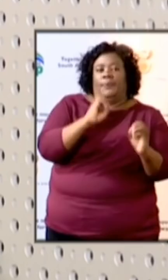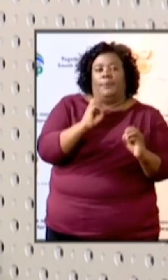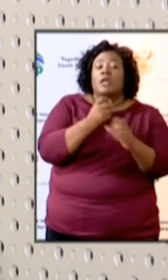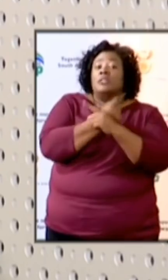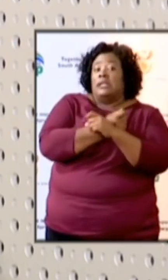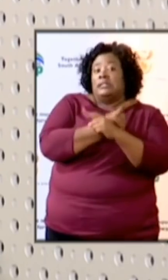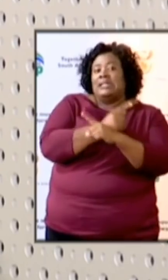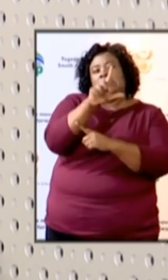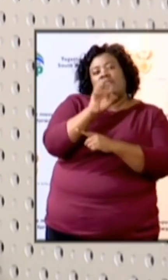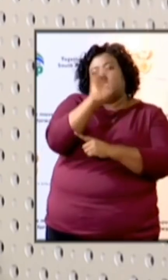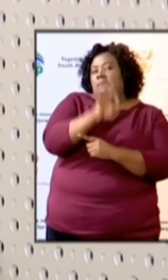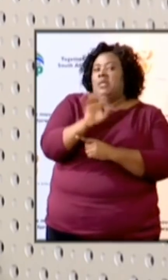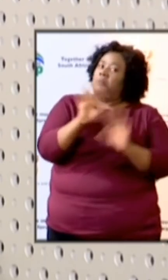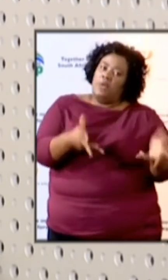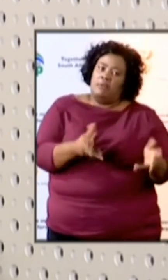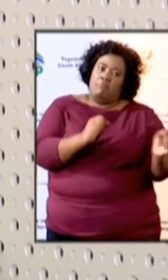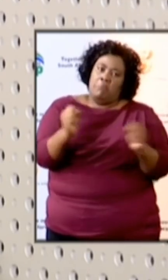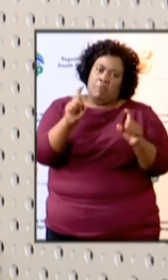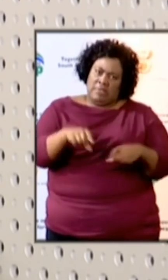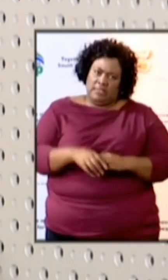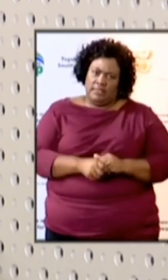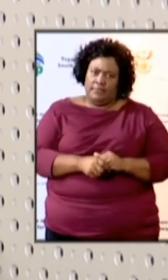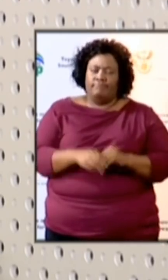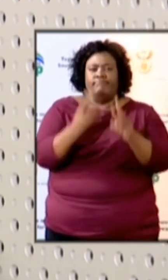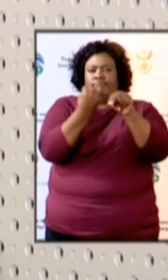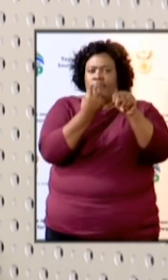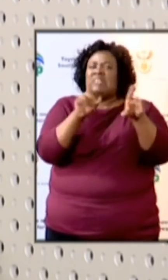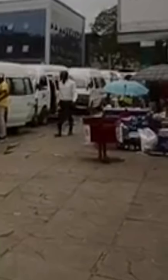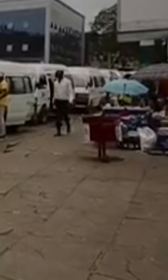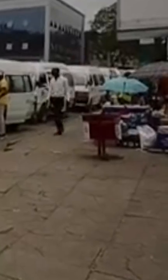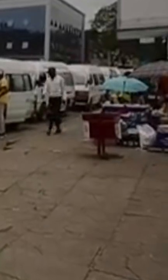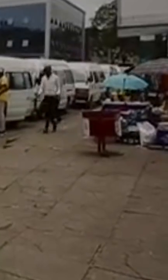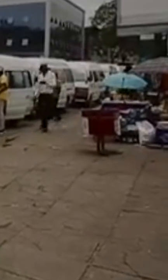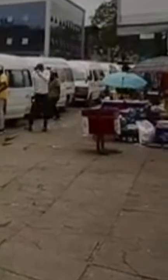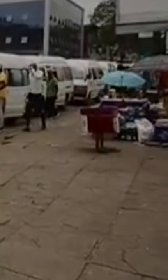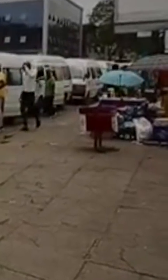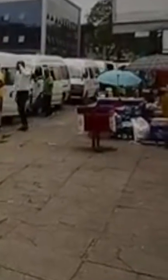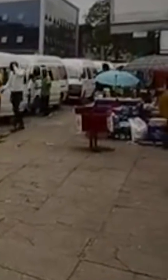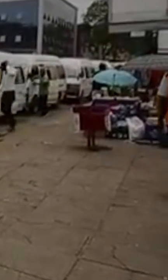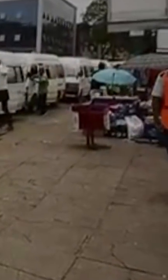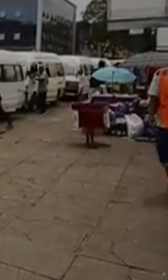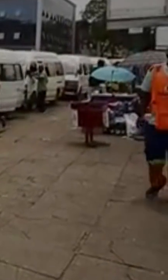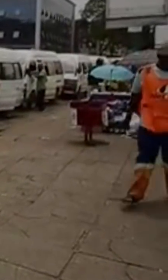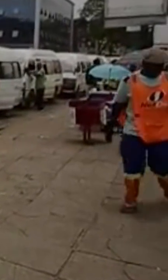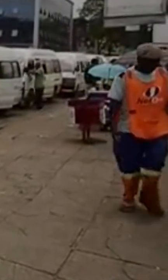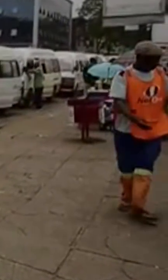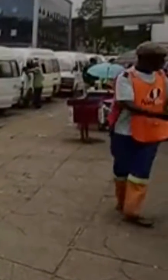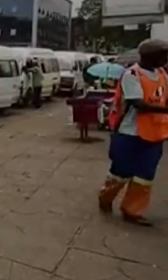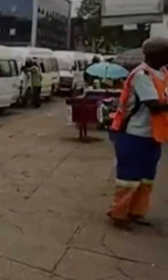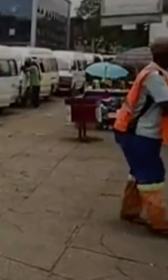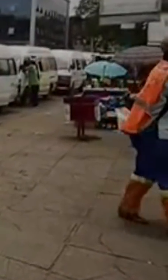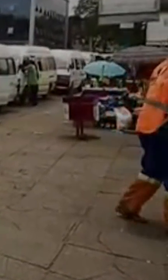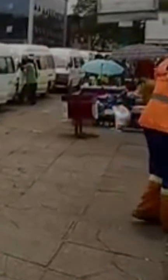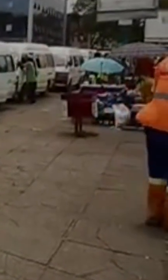70% in the taxi, e-hailing the same. All taxis and e-hailing services, such as